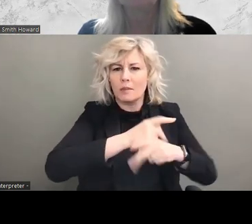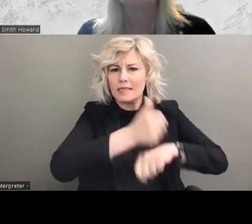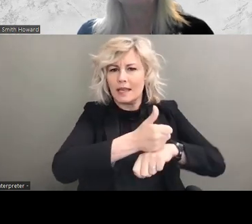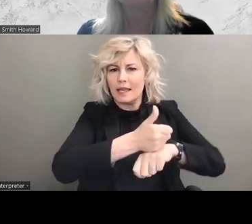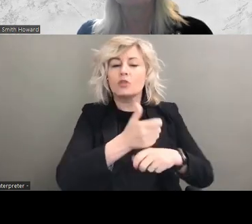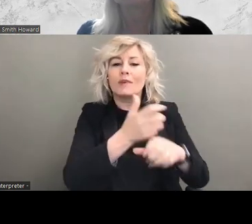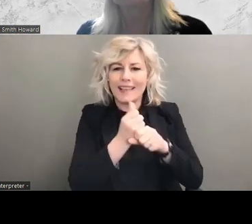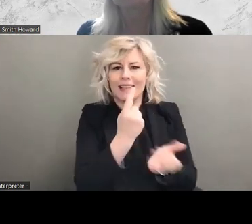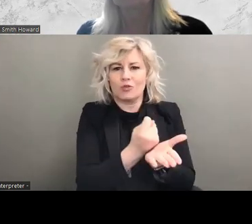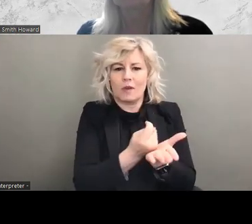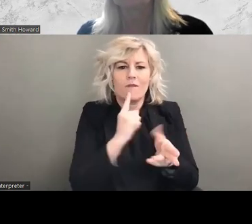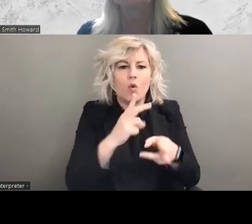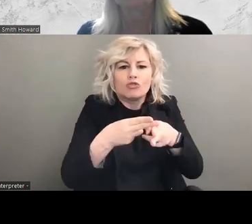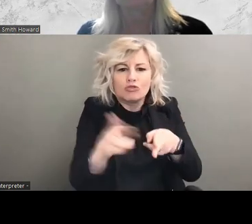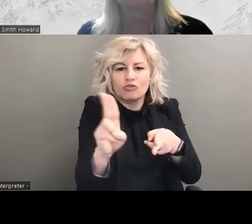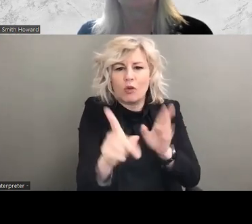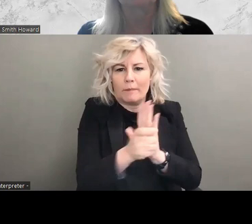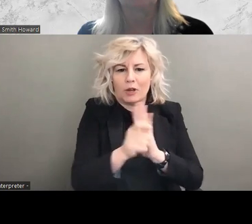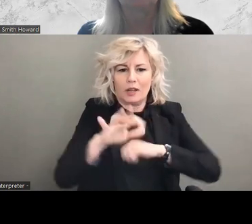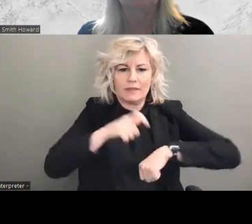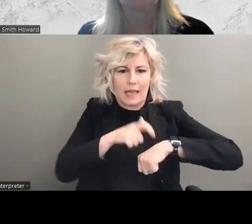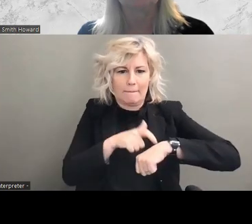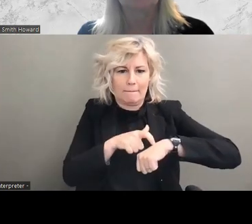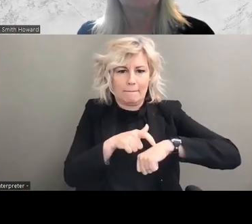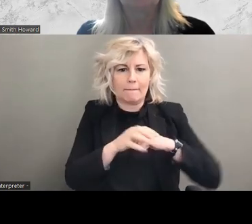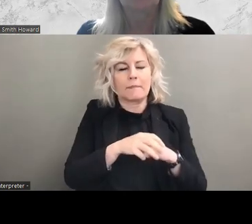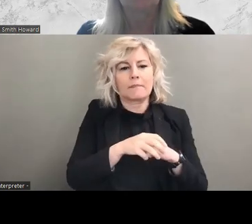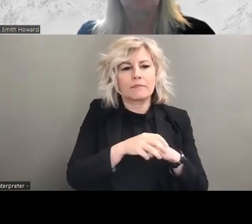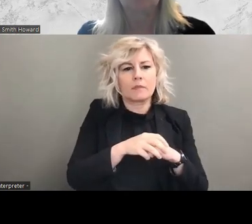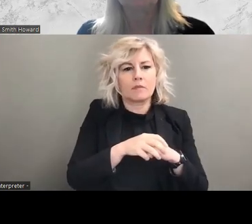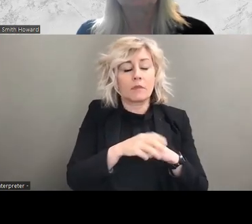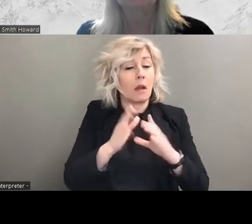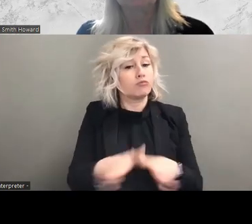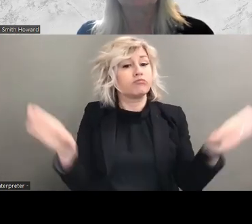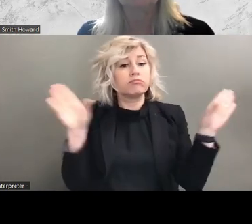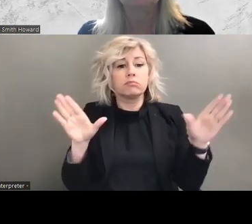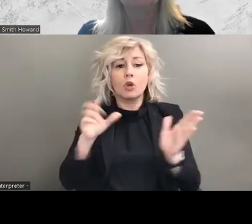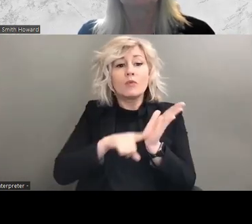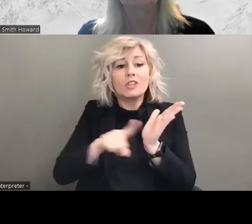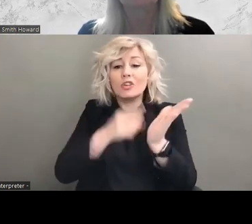treatment for as short a period of time as possible. But overall, research